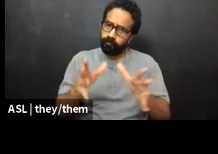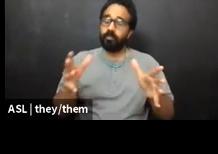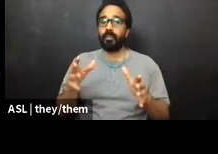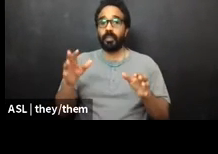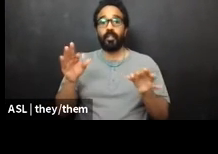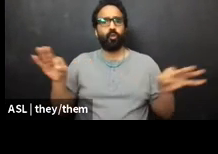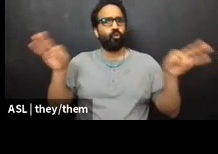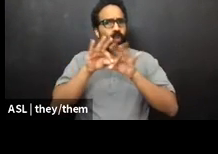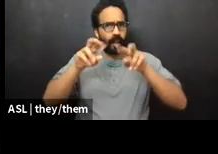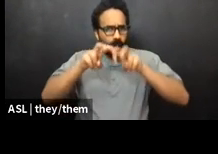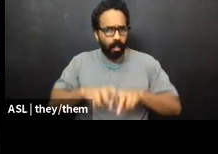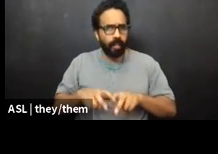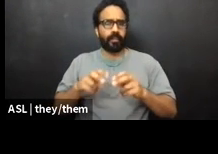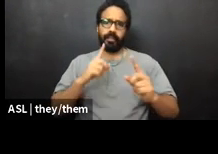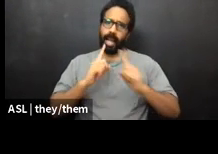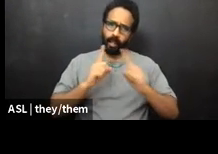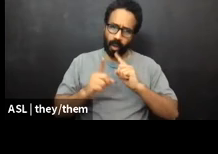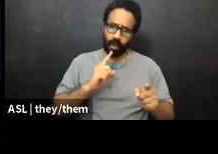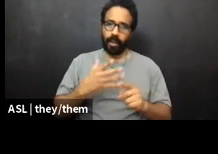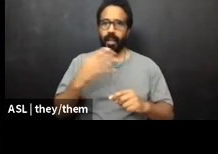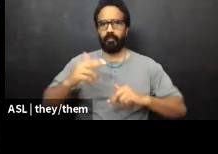together. This is gonna be,